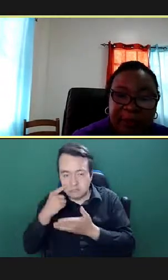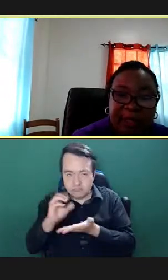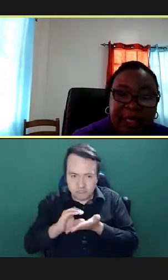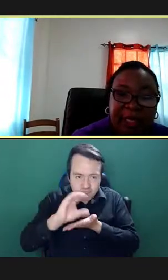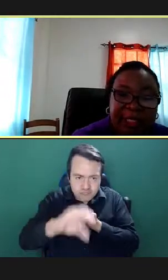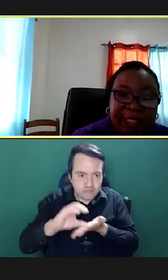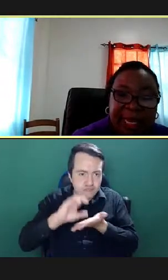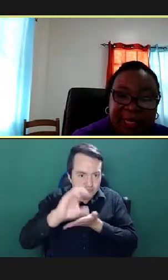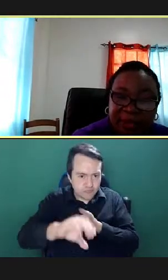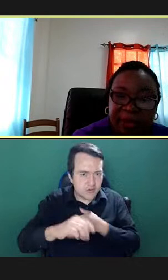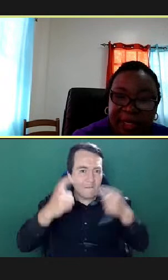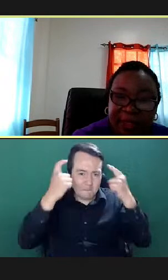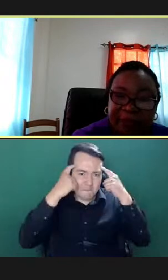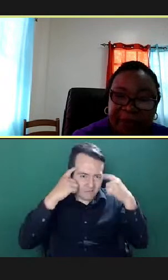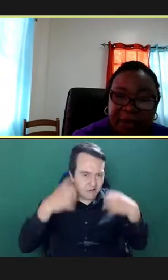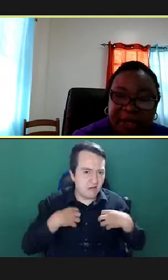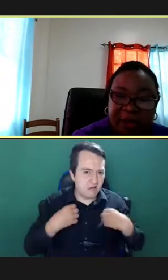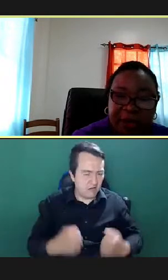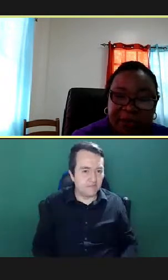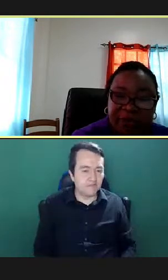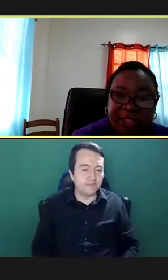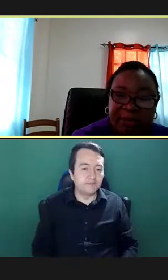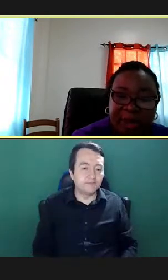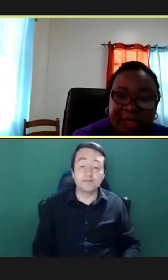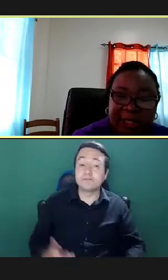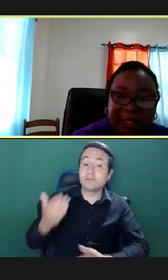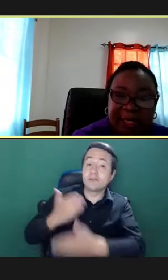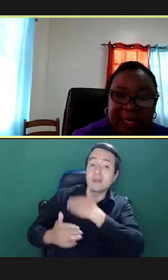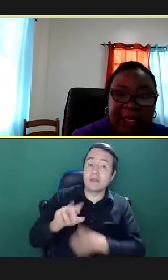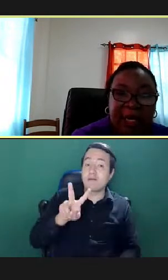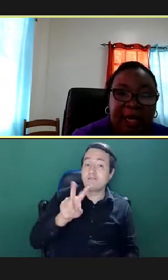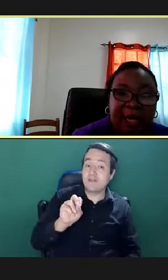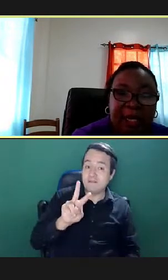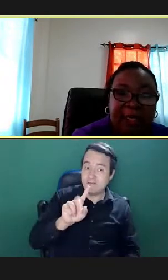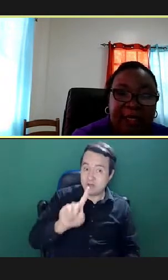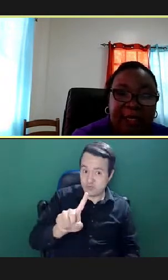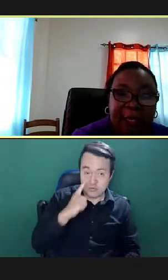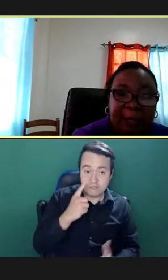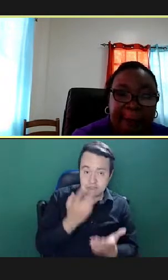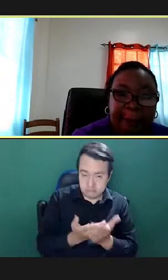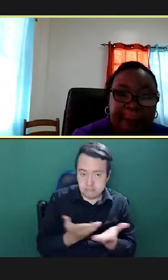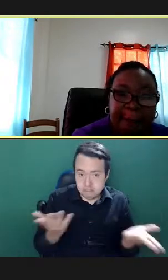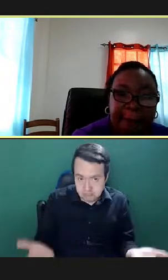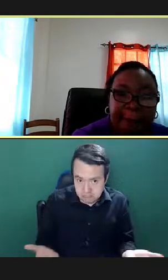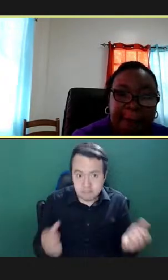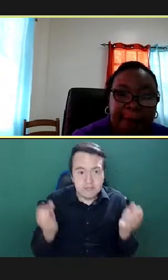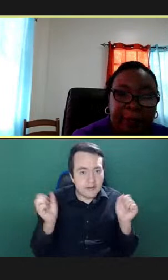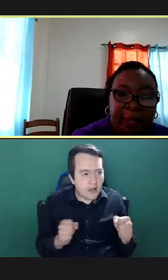2021 is adequate for the COVID response and